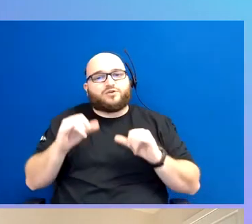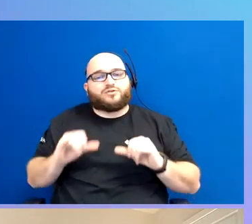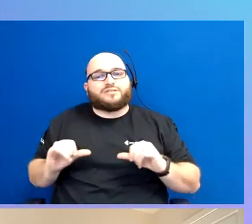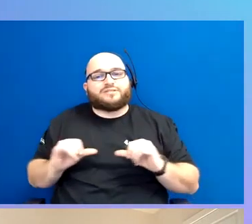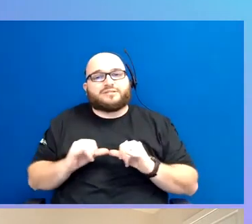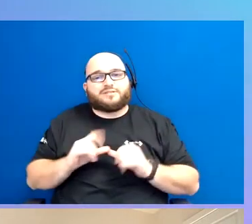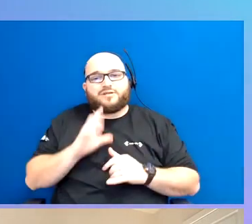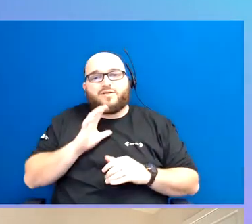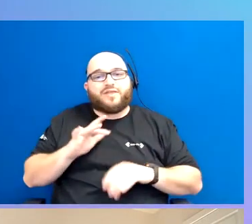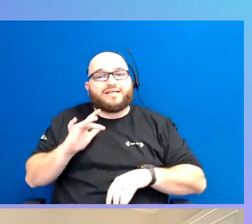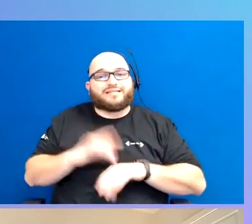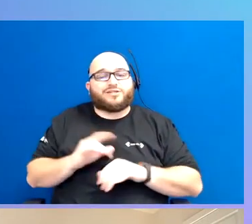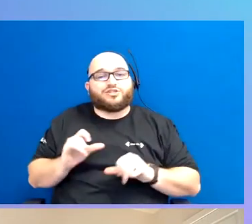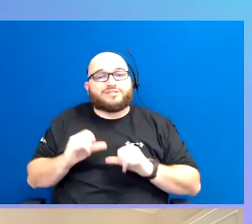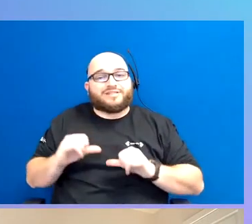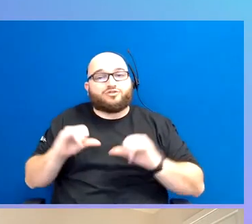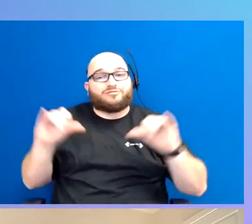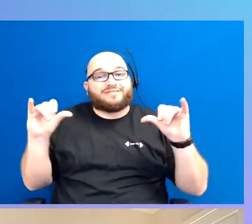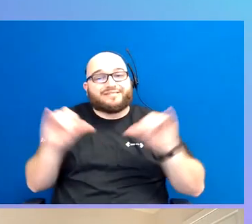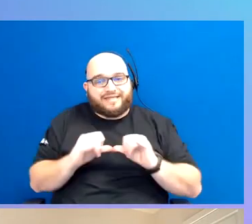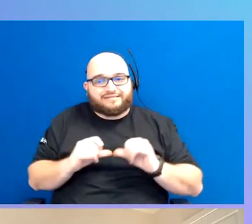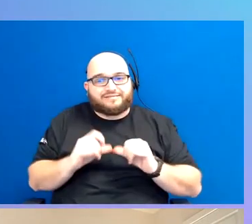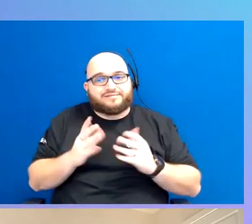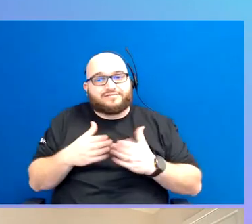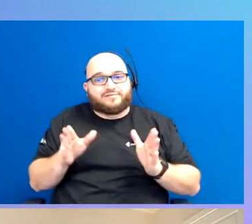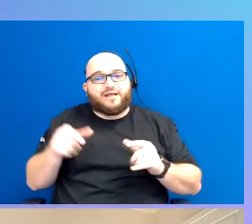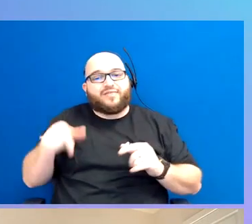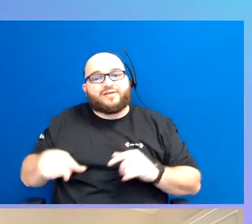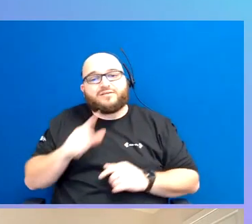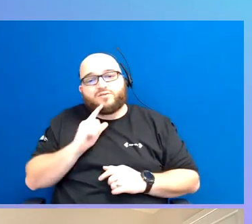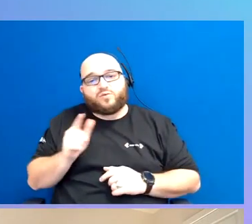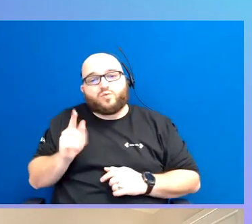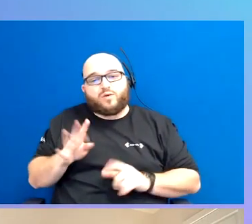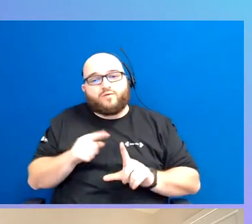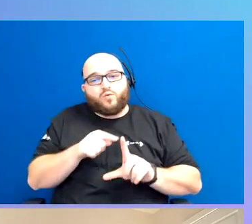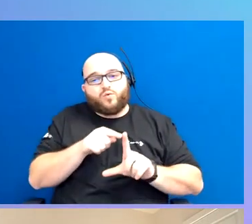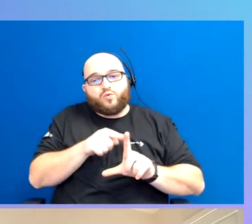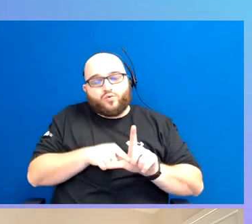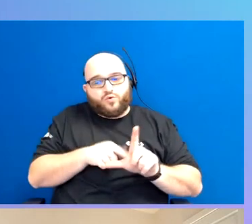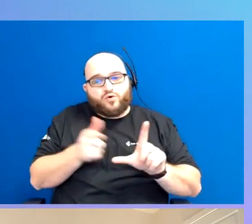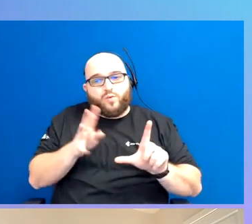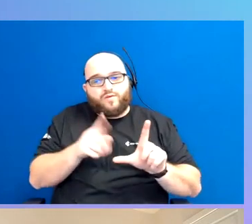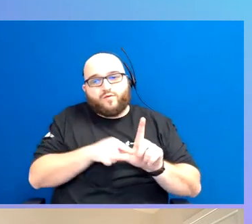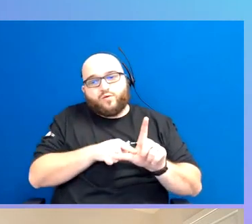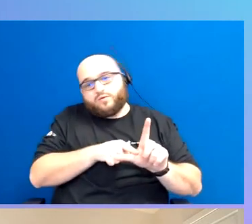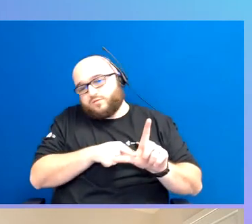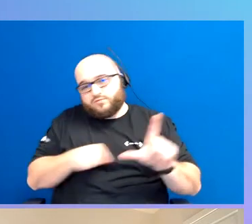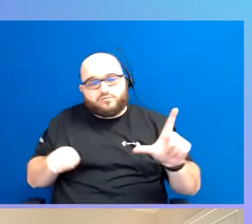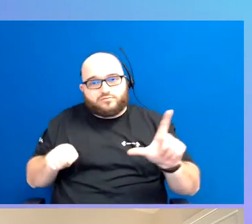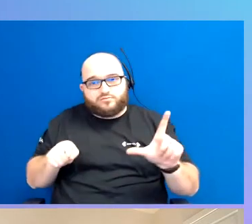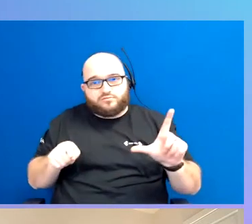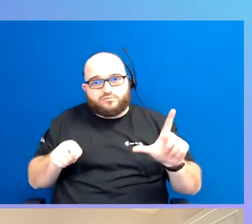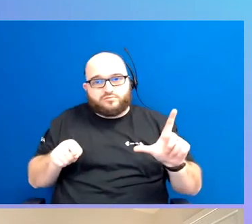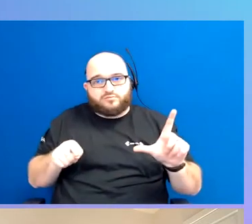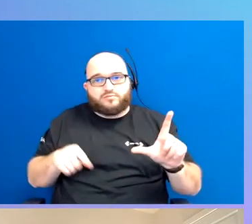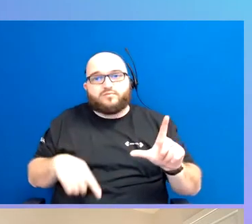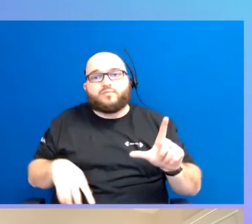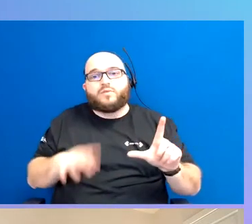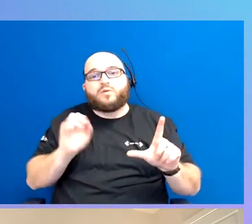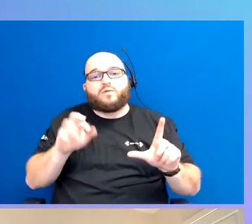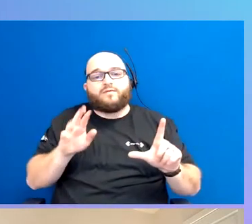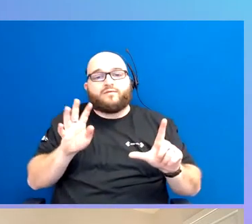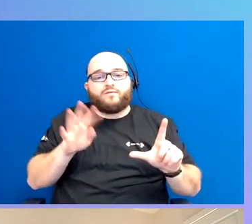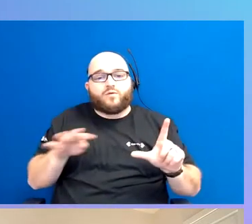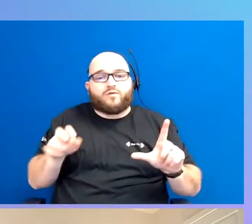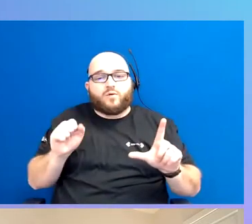touch target size AAA, which is 44 pixels by 44 pixels, or 44